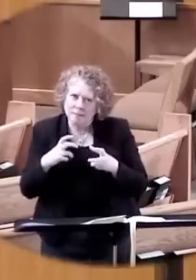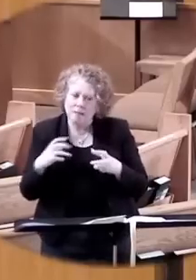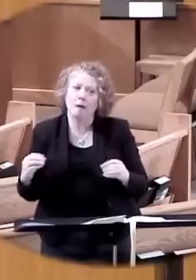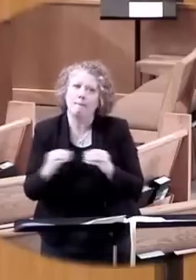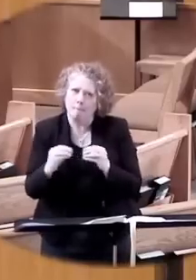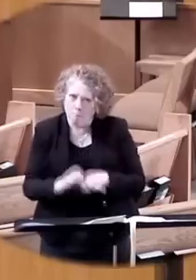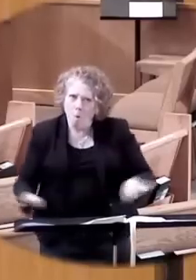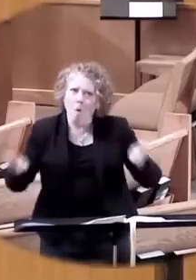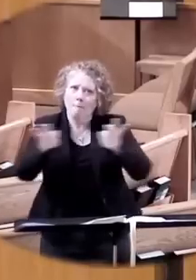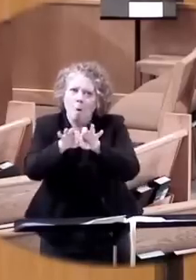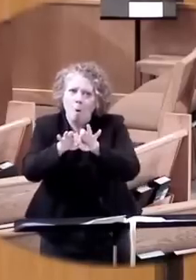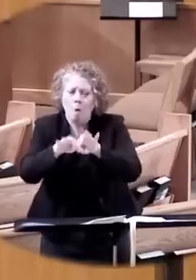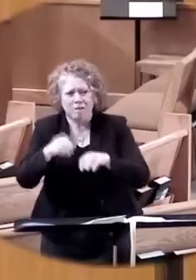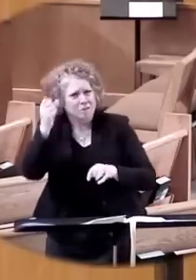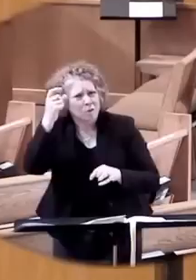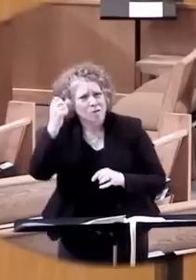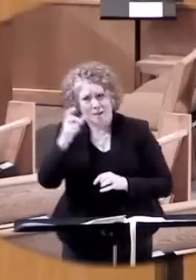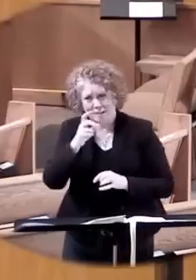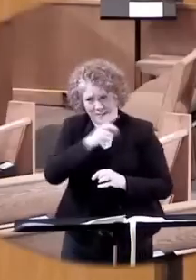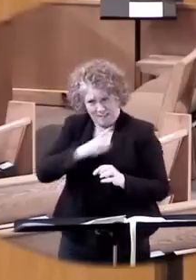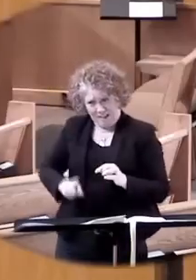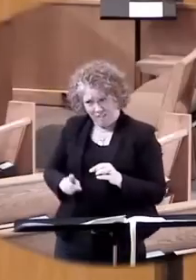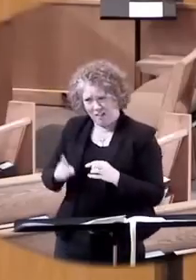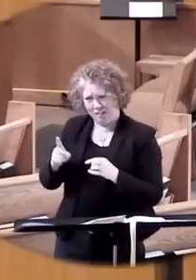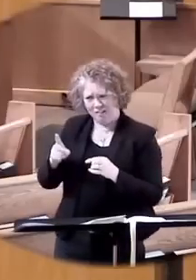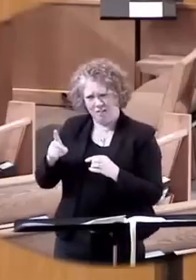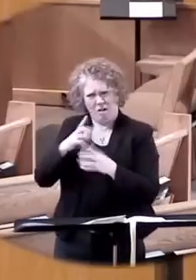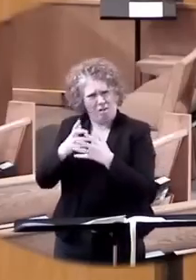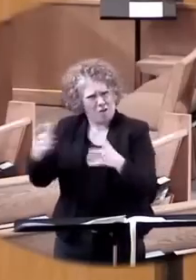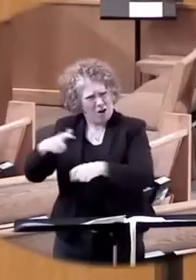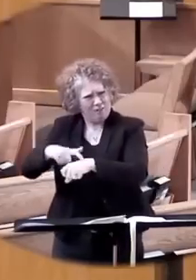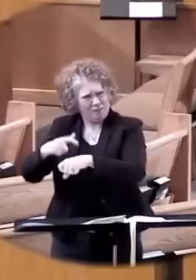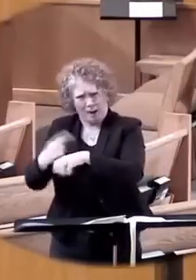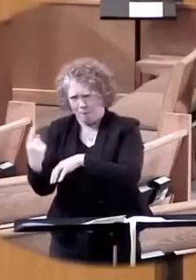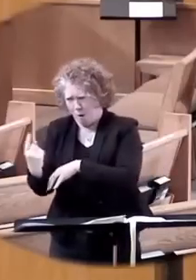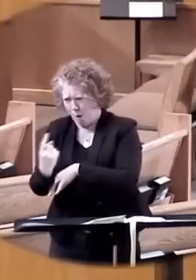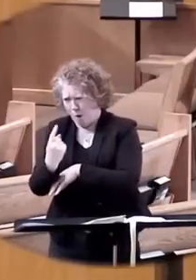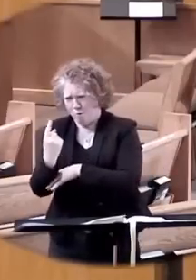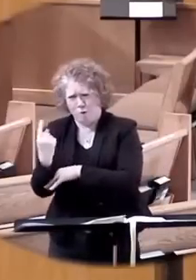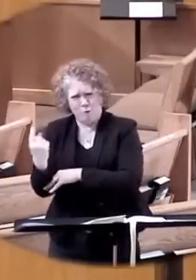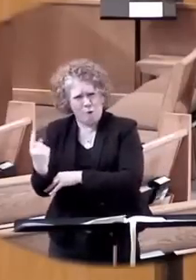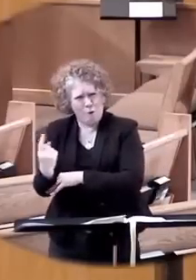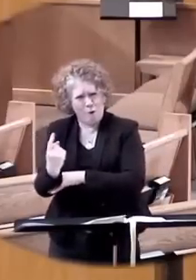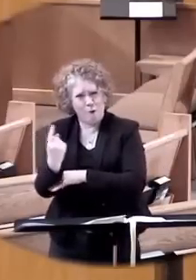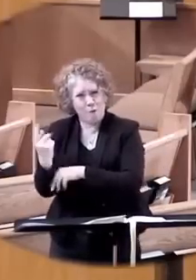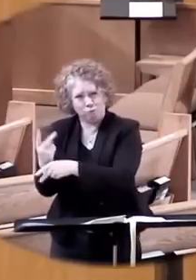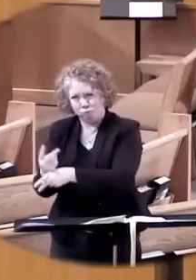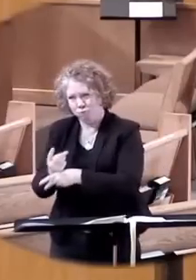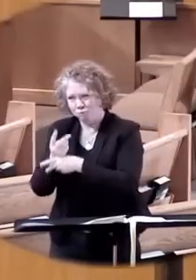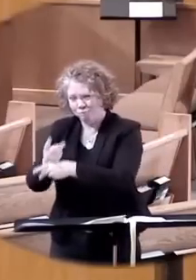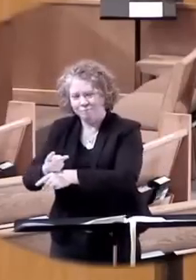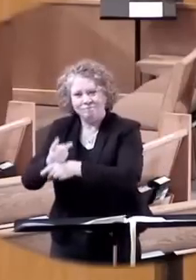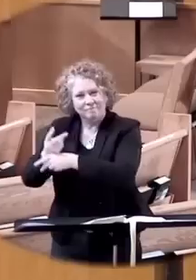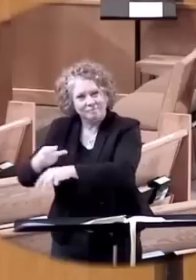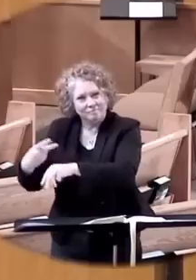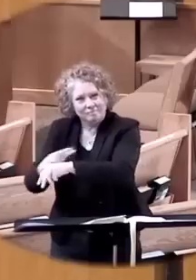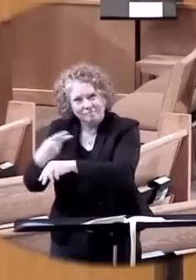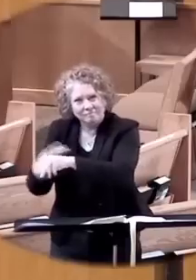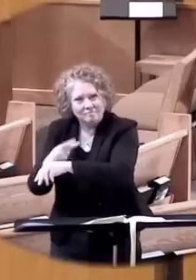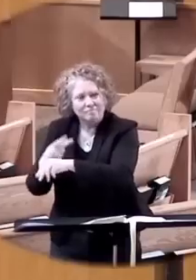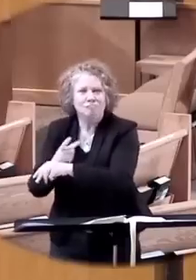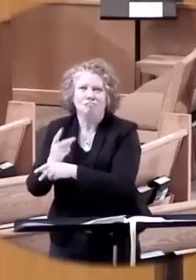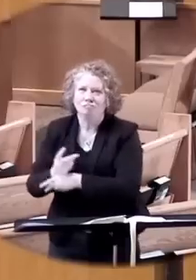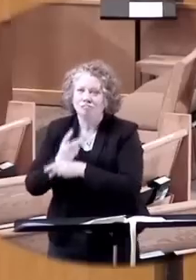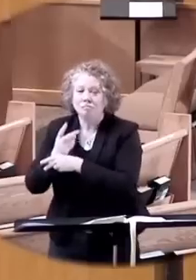sheep, tending to their needs. And as he did this, God was training him,